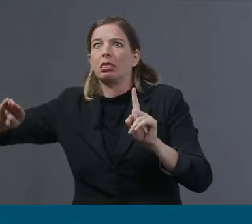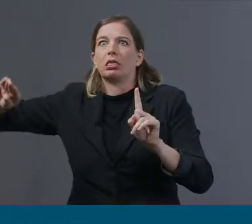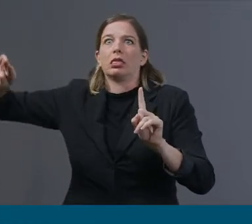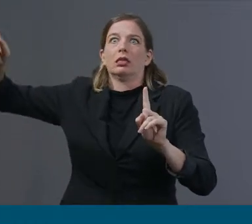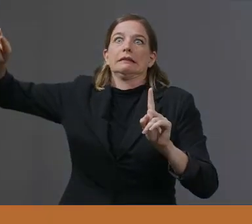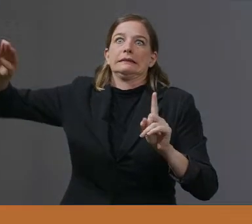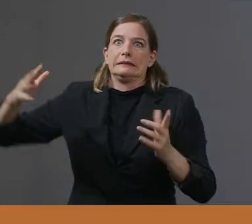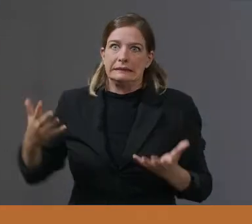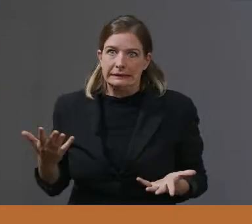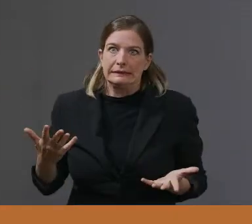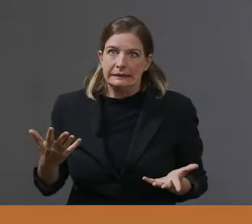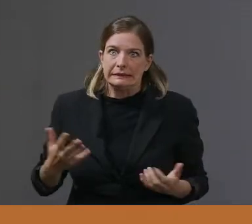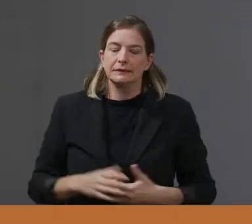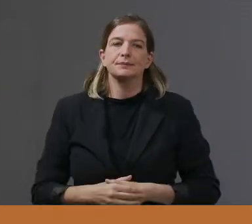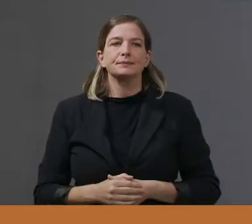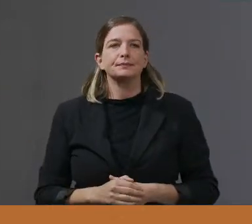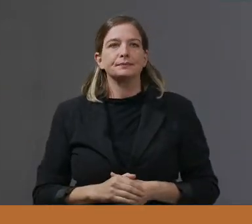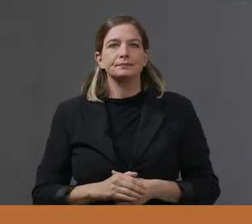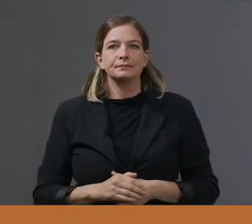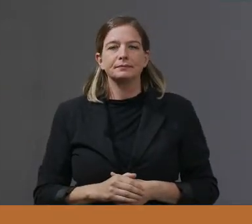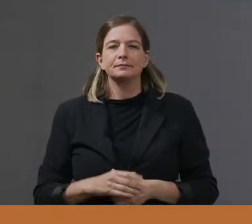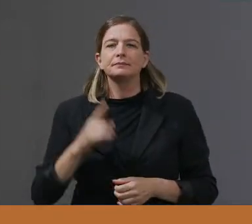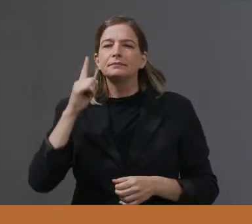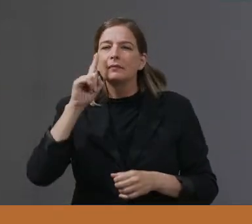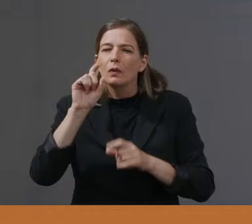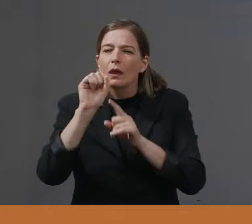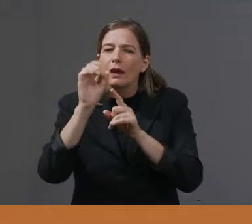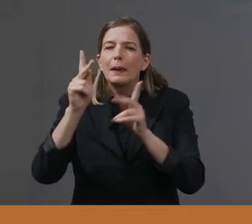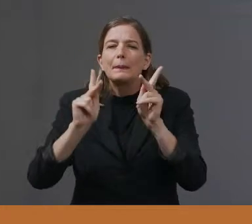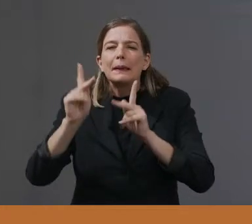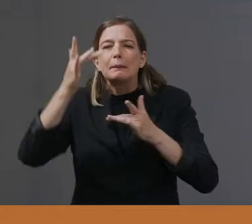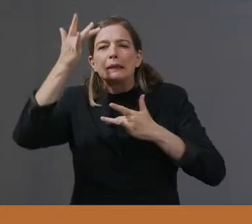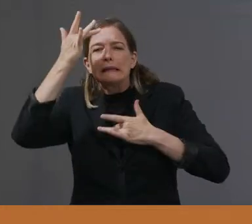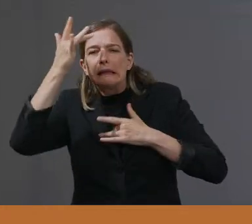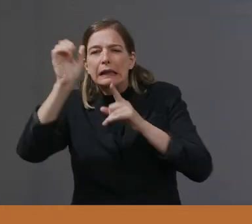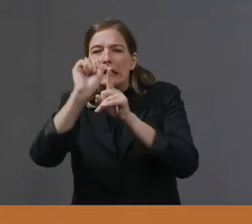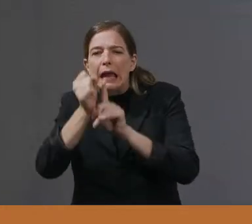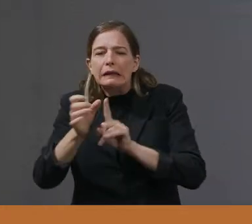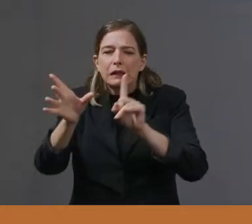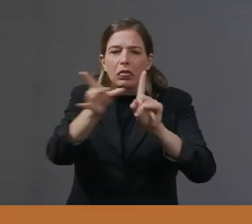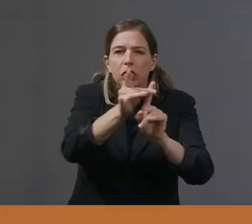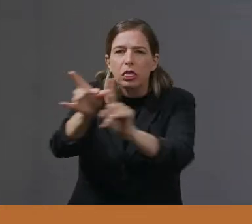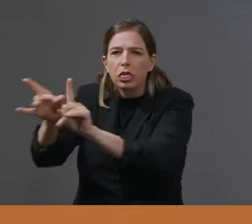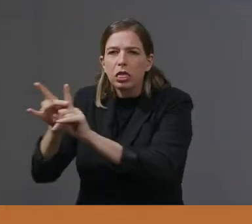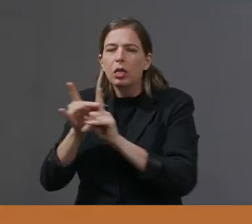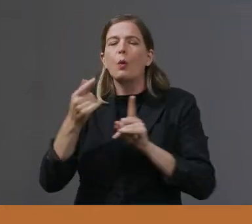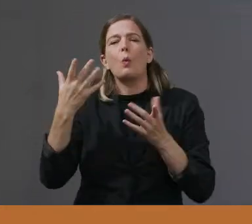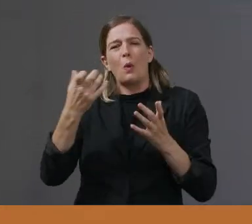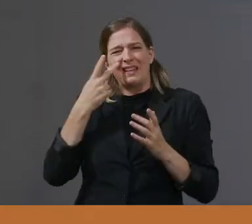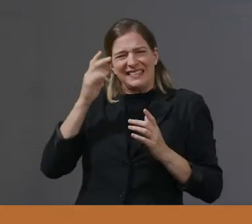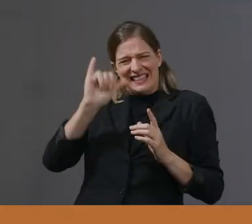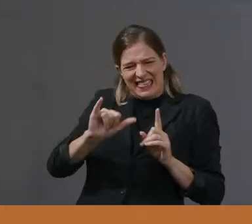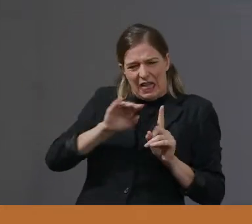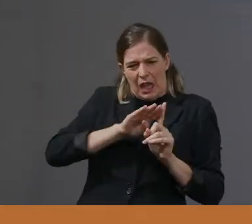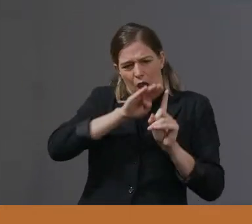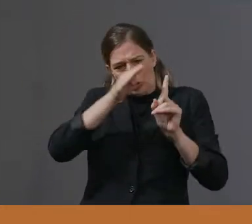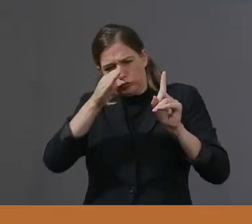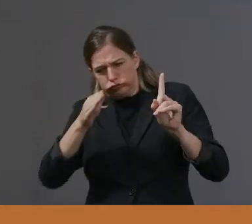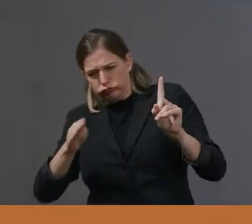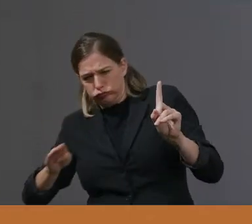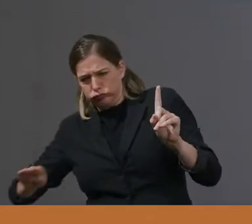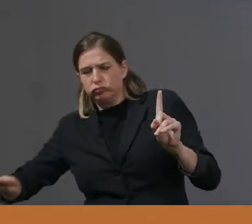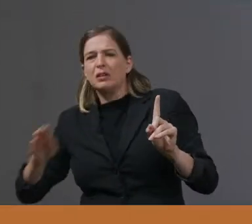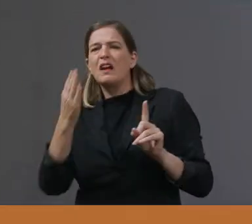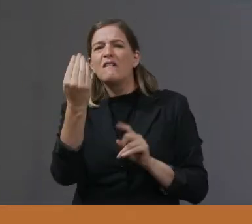Cases. We want to see a downward trajectory of cases. within a 14-day period, and we want to see a